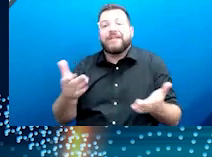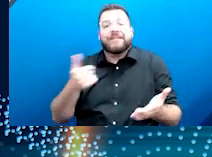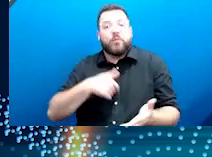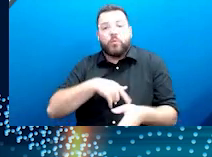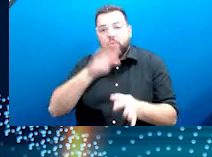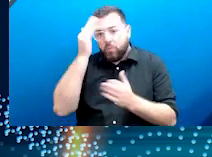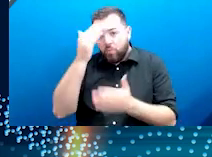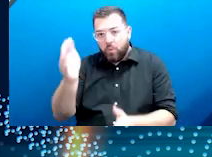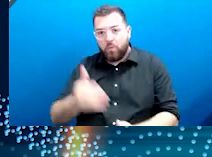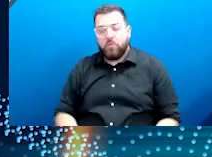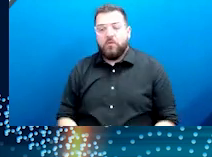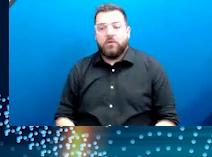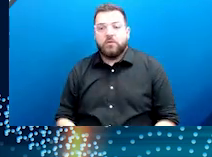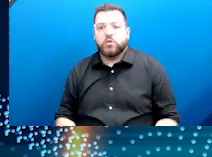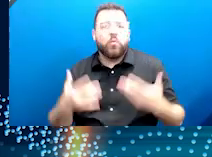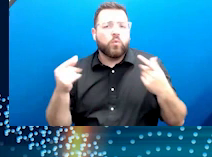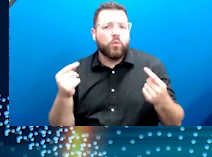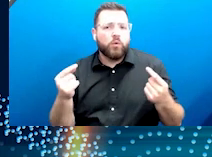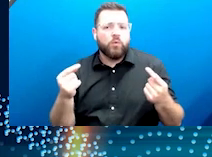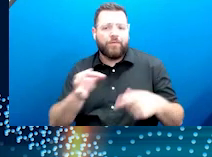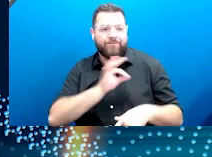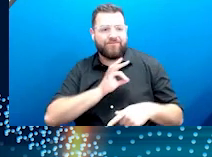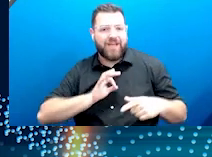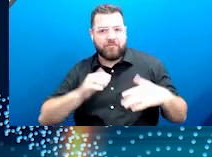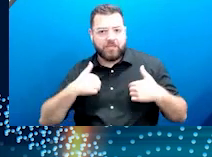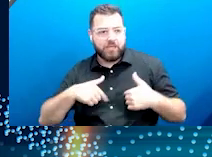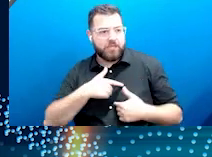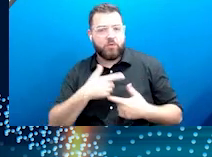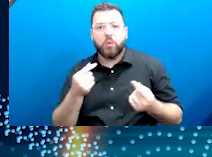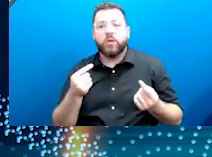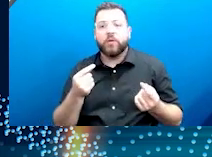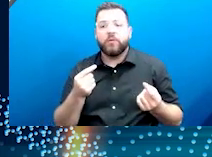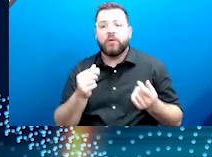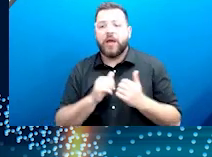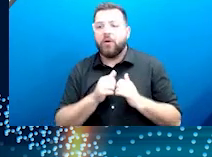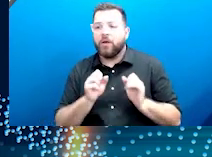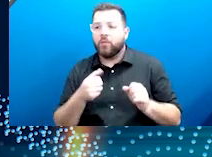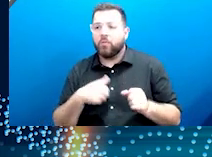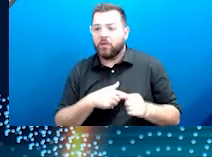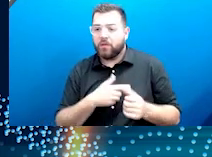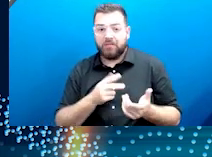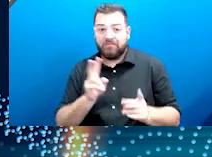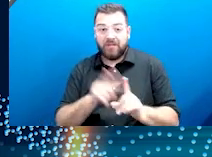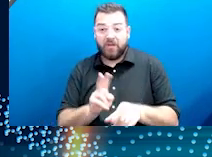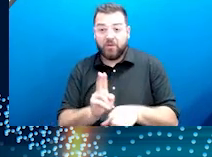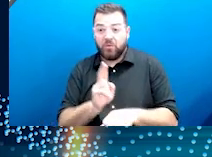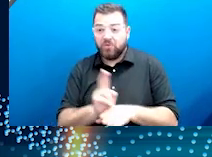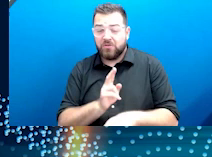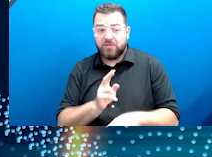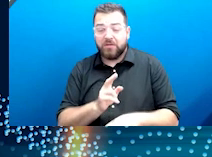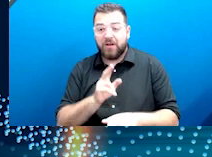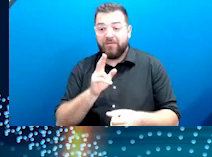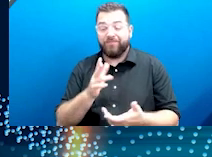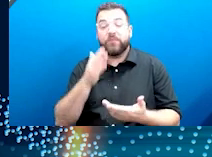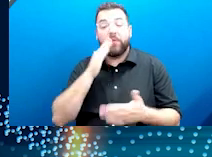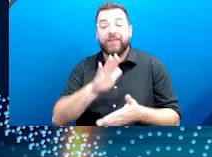so what do we do as faculty members? I think we, the Academic Senate, I